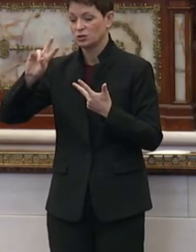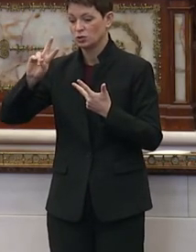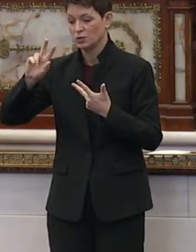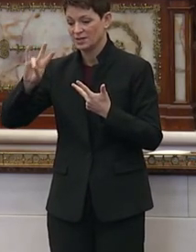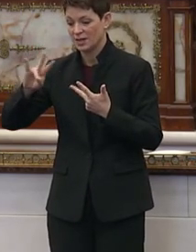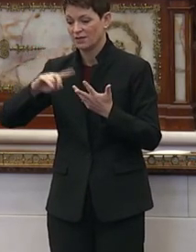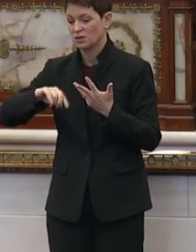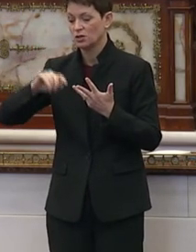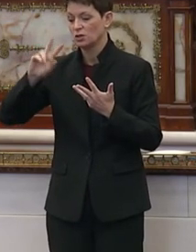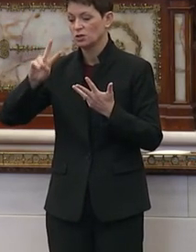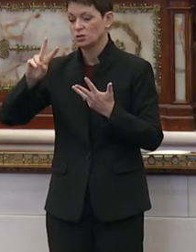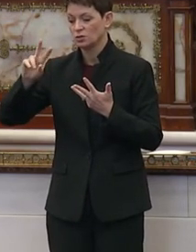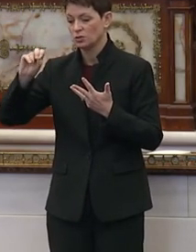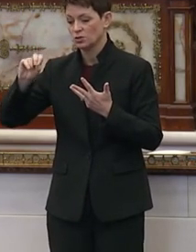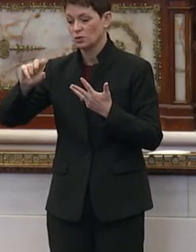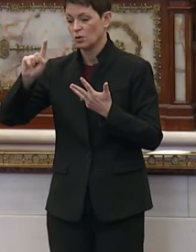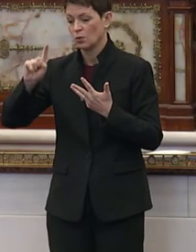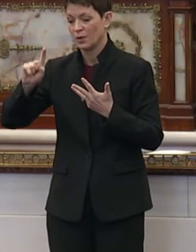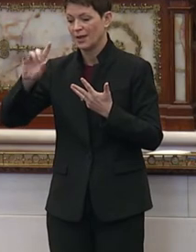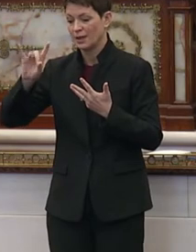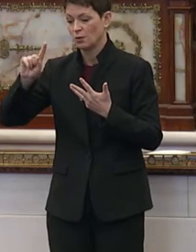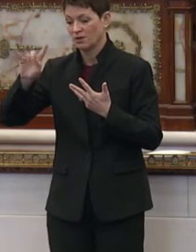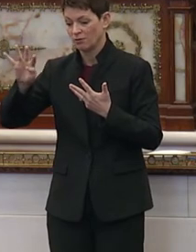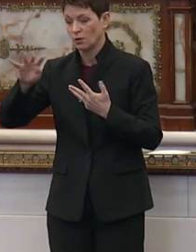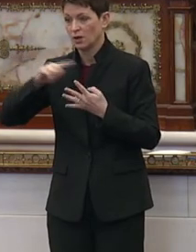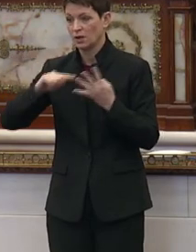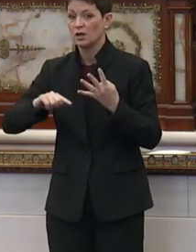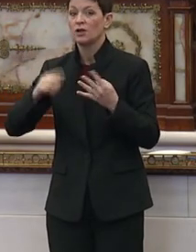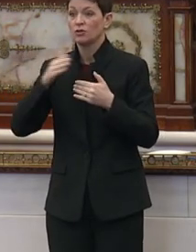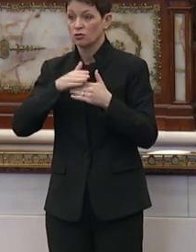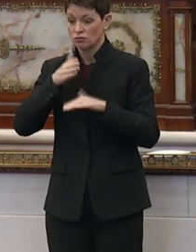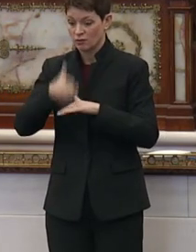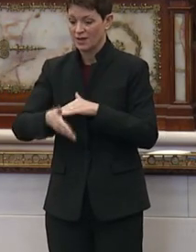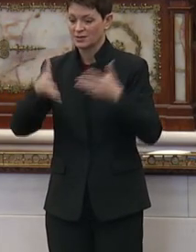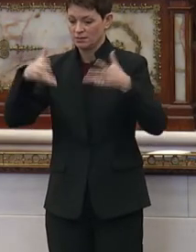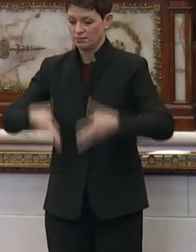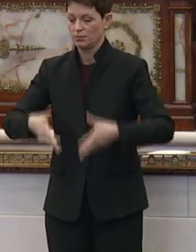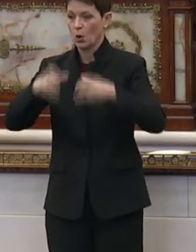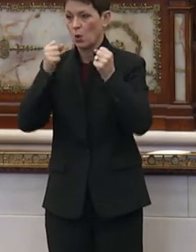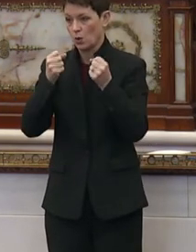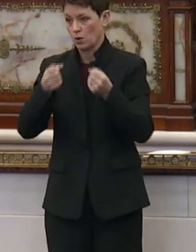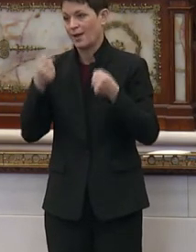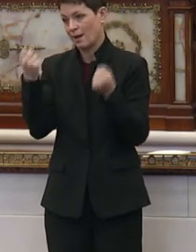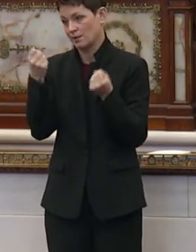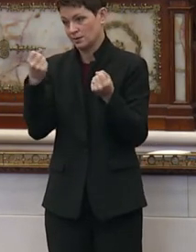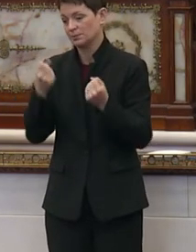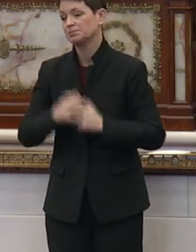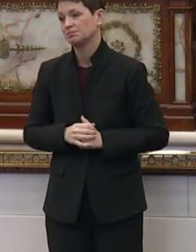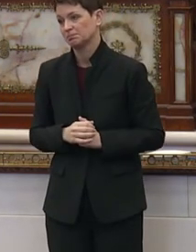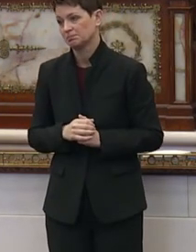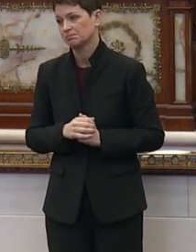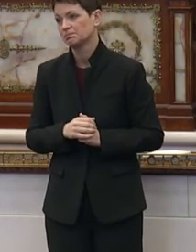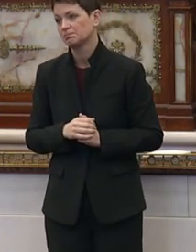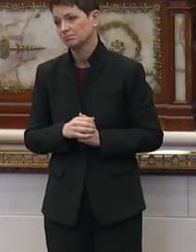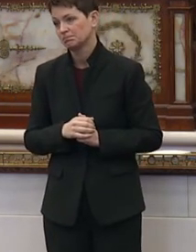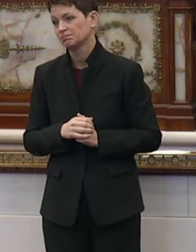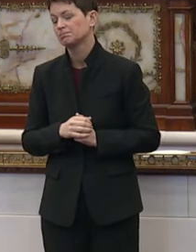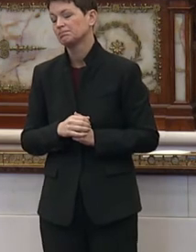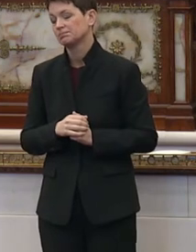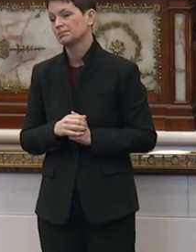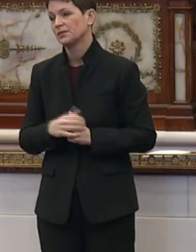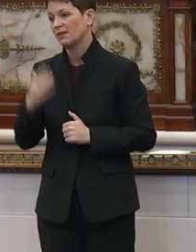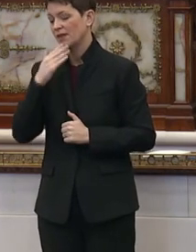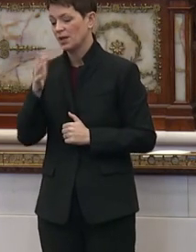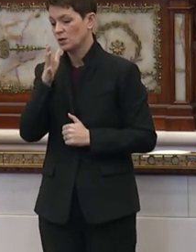210827, and 220114. All other bills and resolutions are being held, Mr. President. Thank you very